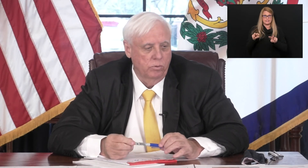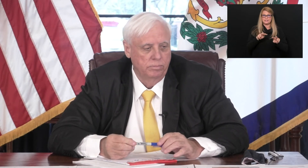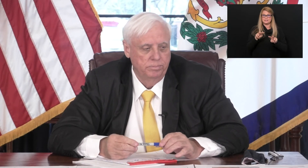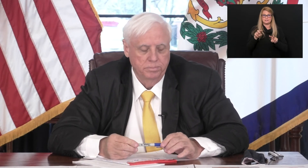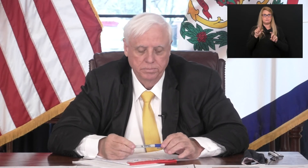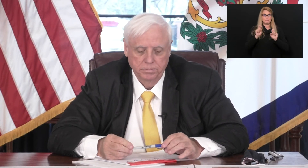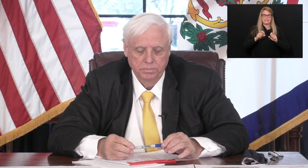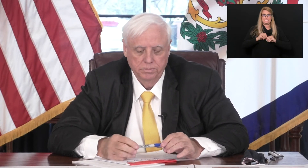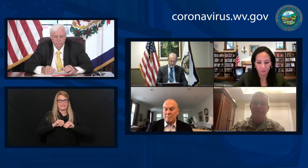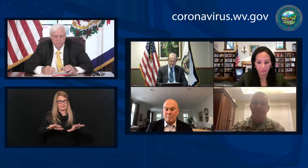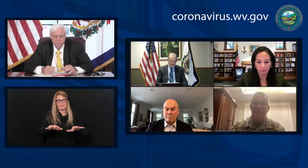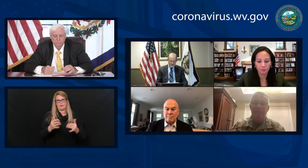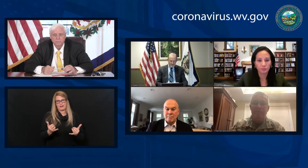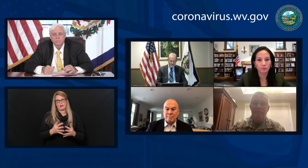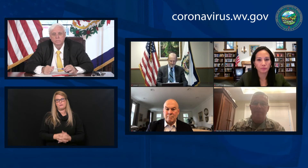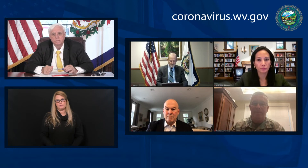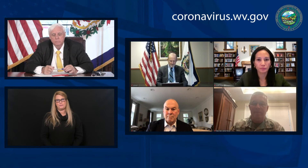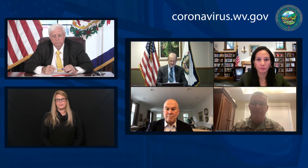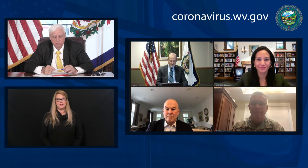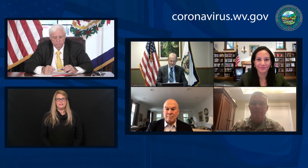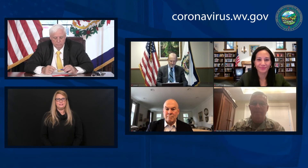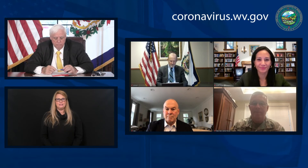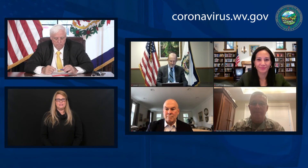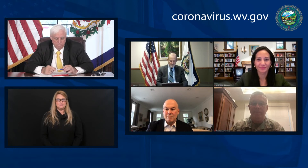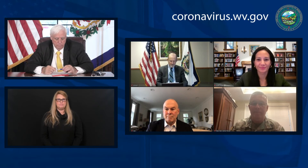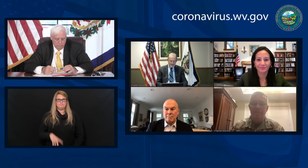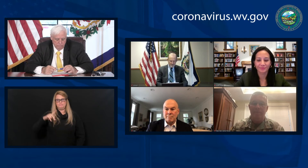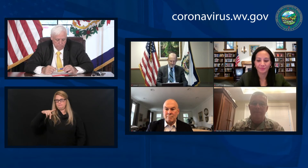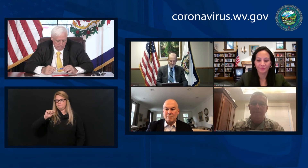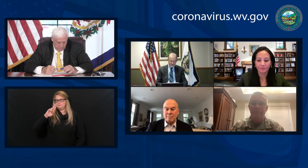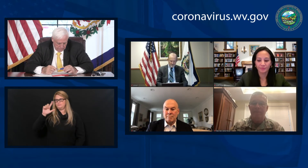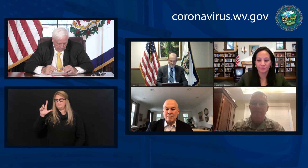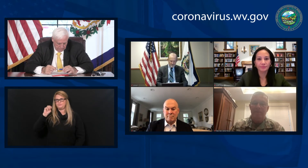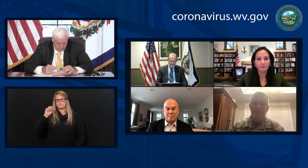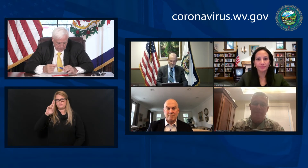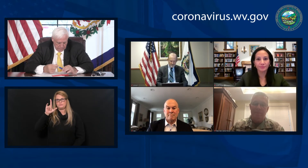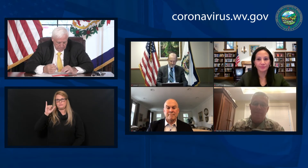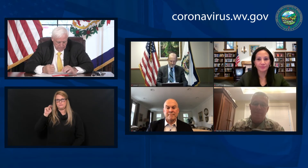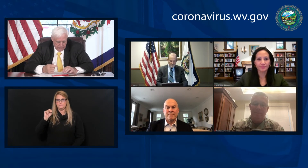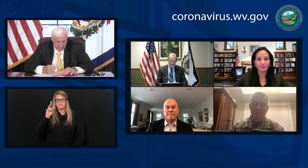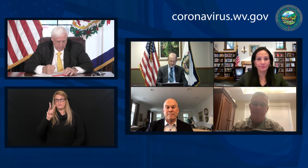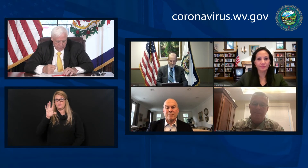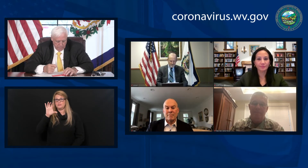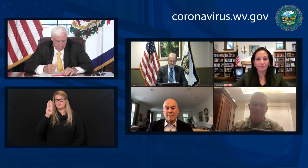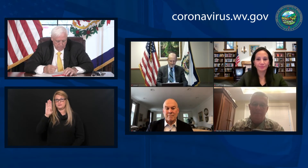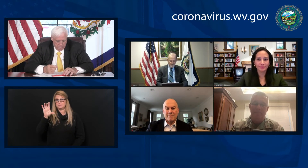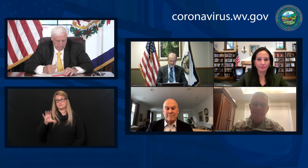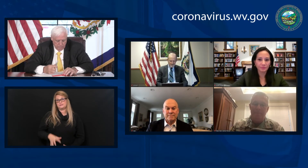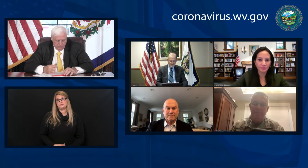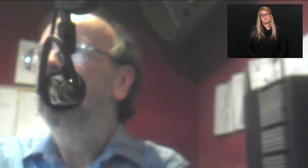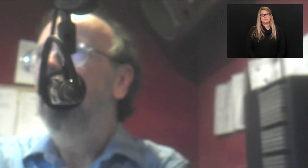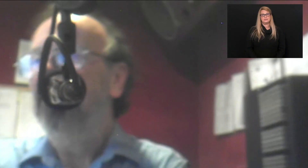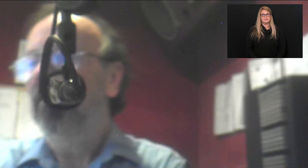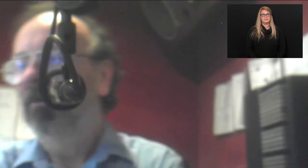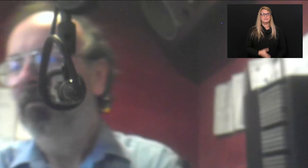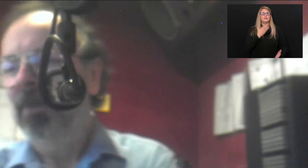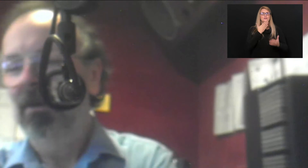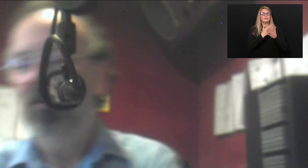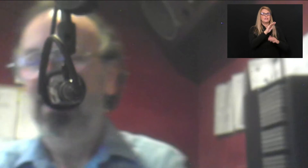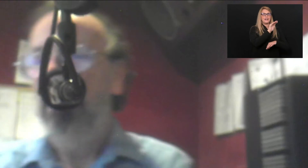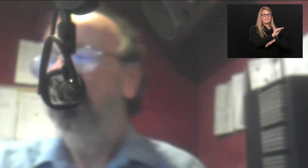door. All right, thanks, Kimberly. Next to Paul Mullen with WCBC. Good afternoon, Governor. Good